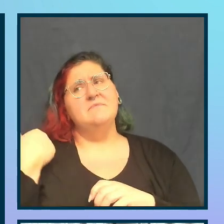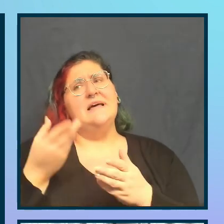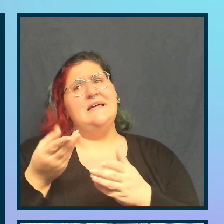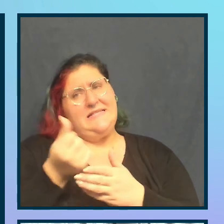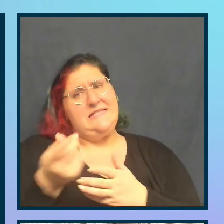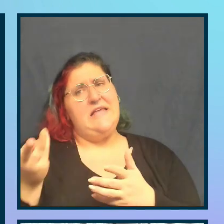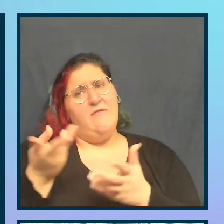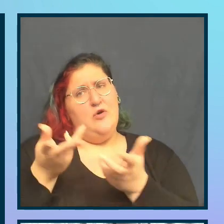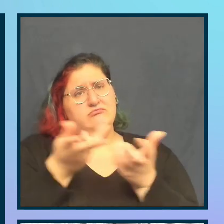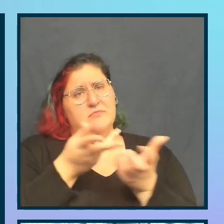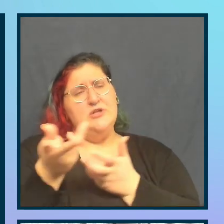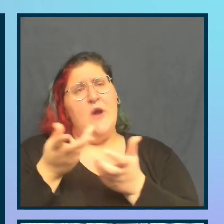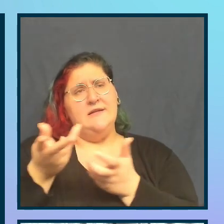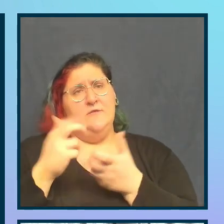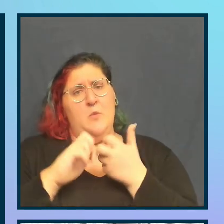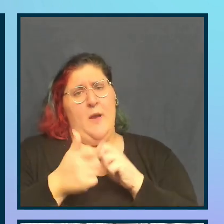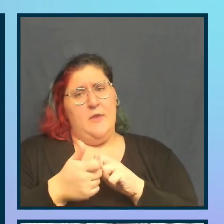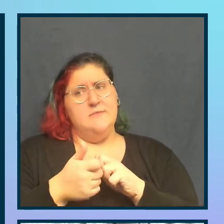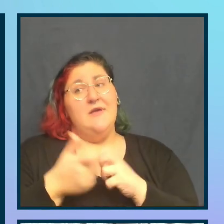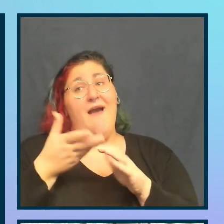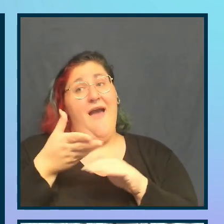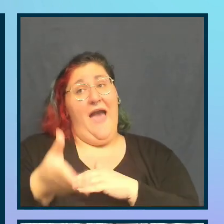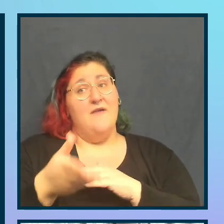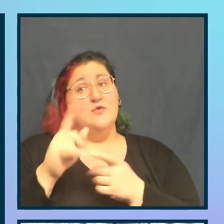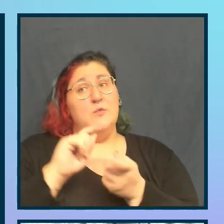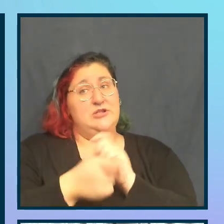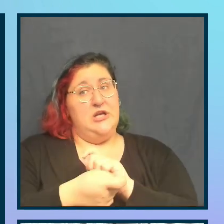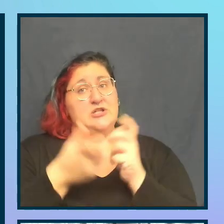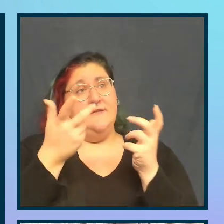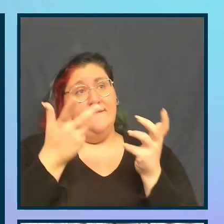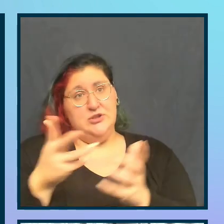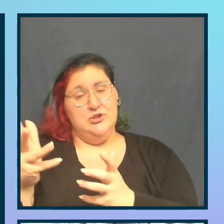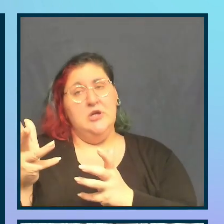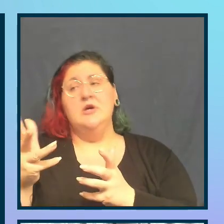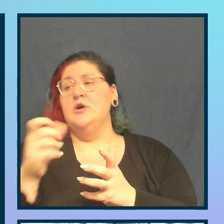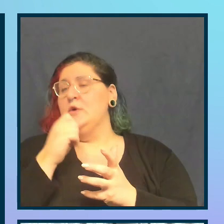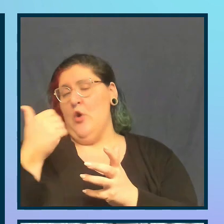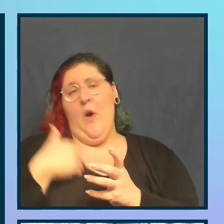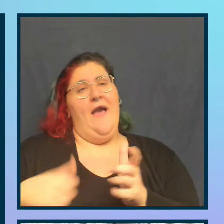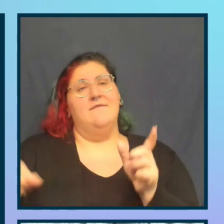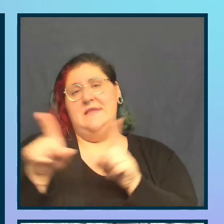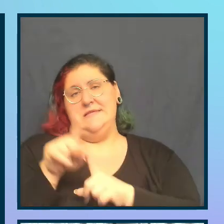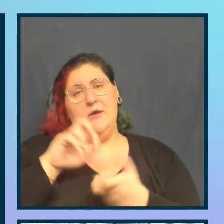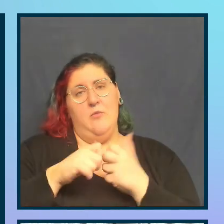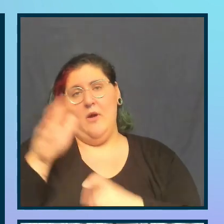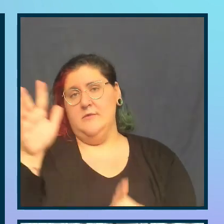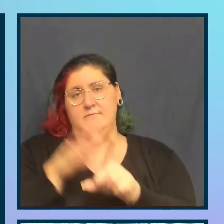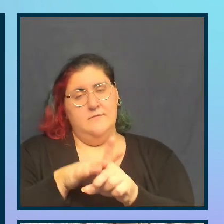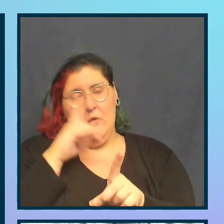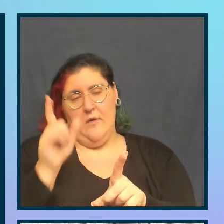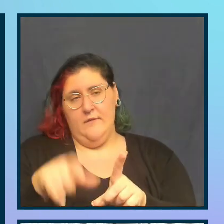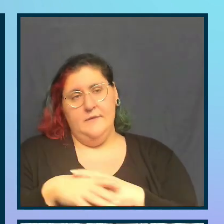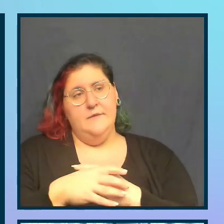3 additional elements that we did not have before. So it does look like everything's correct and I don't need to select any additional elements here. So I'm